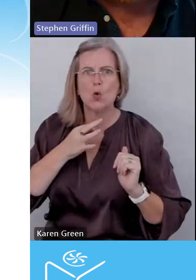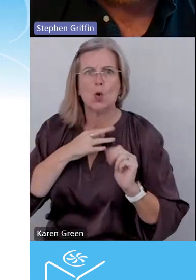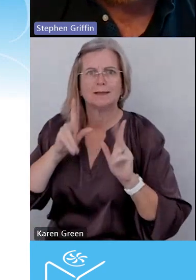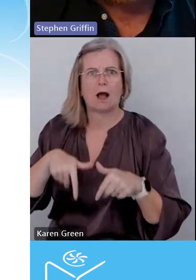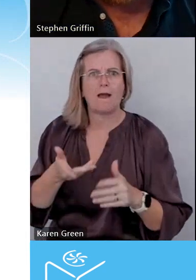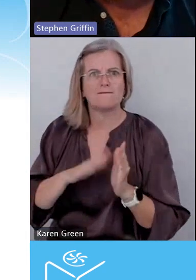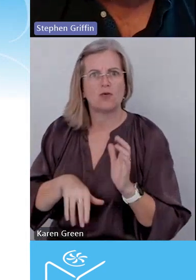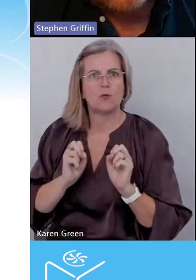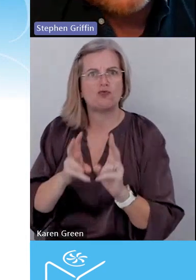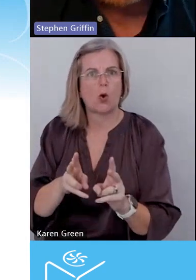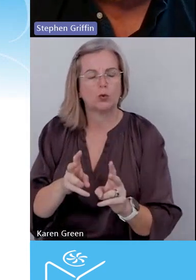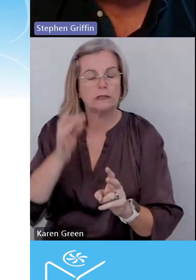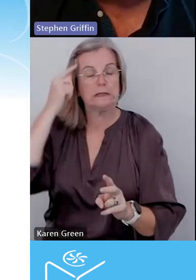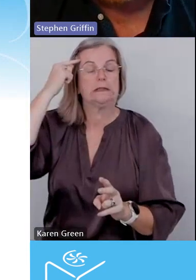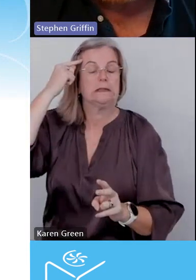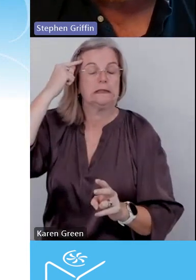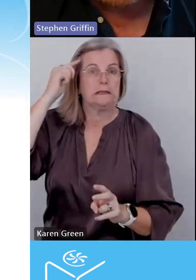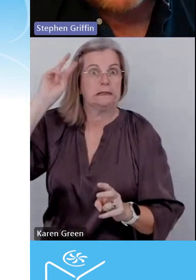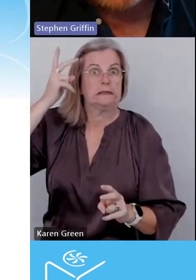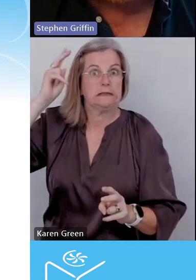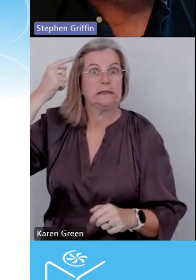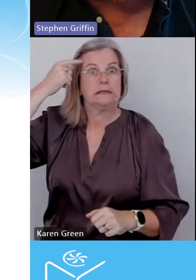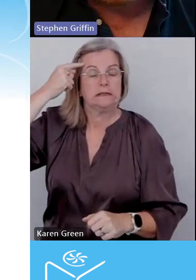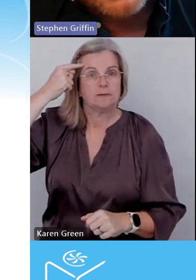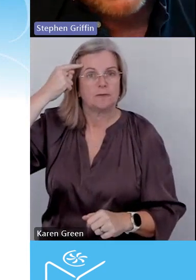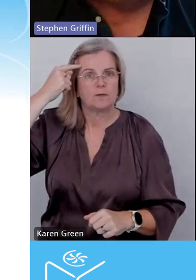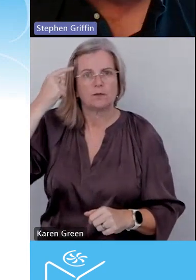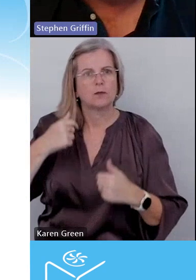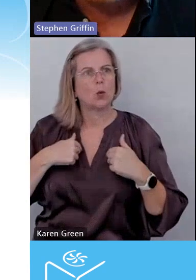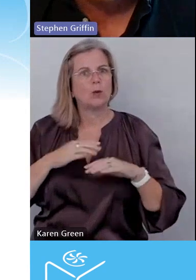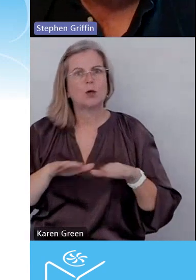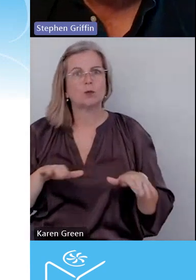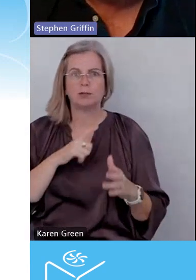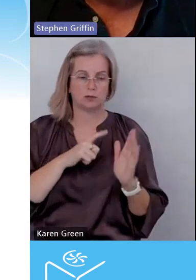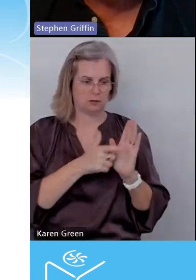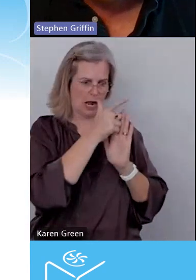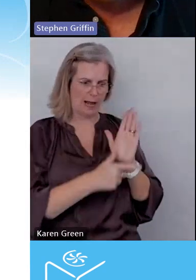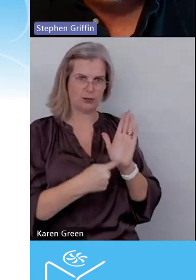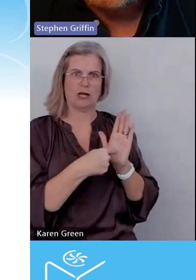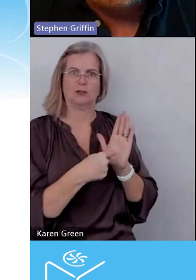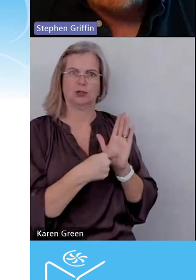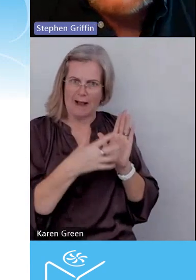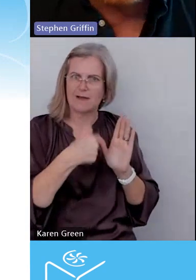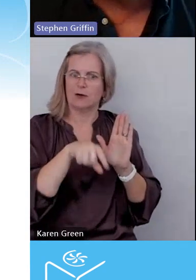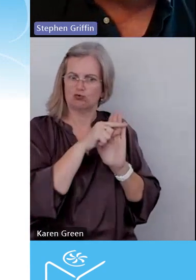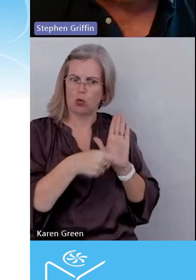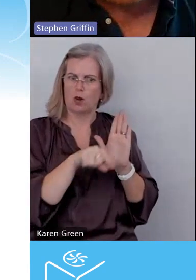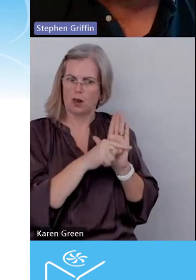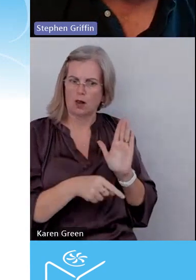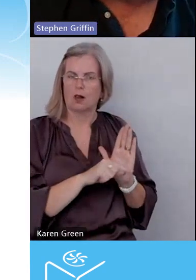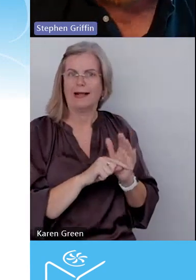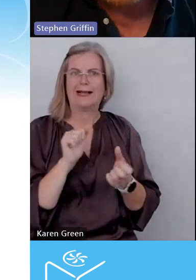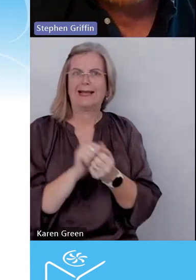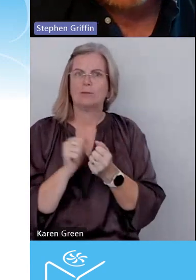this is because public health and other legislation mitigates against these low probability but